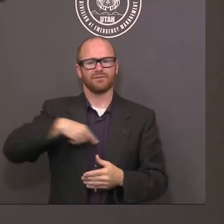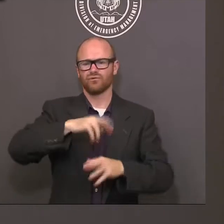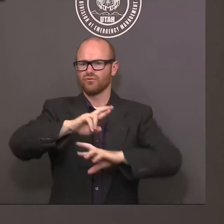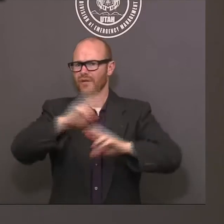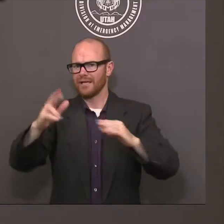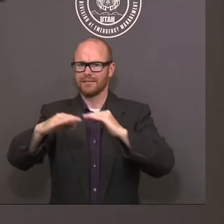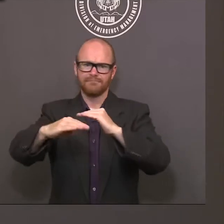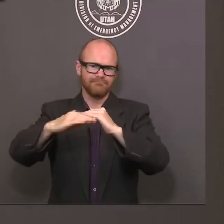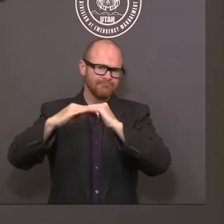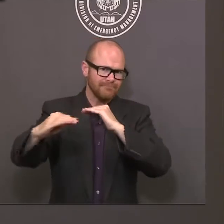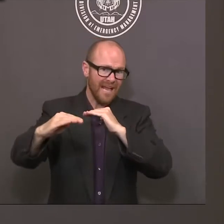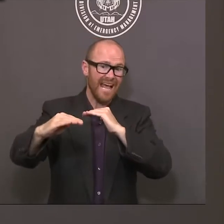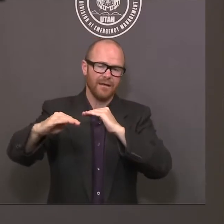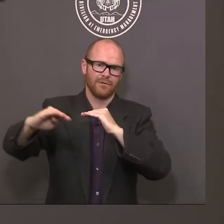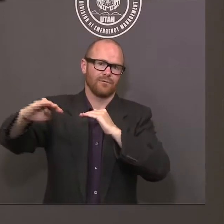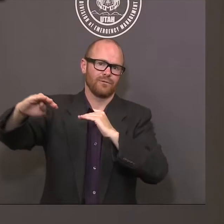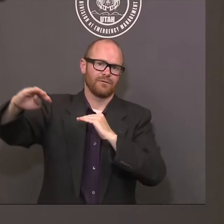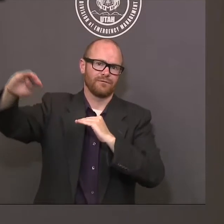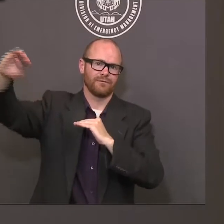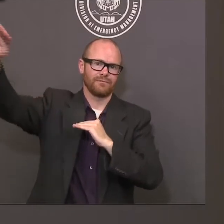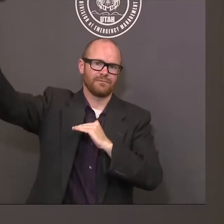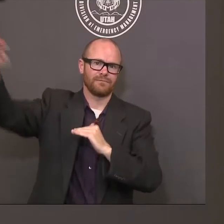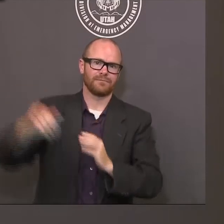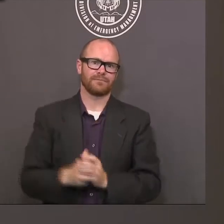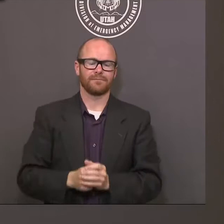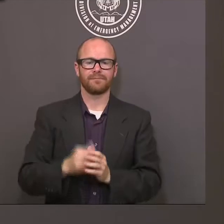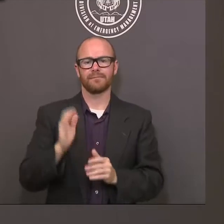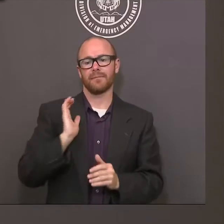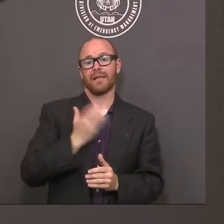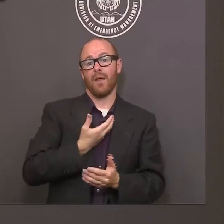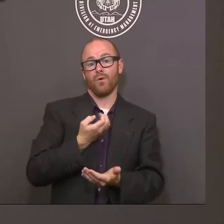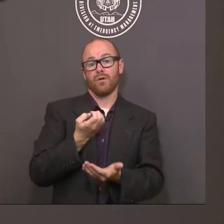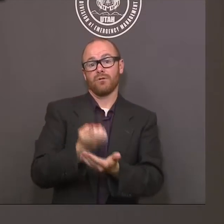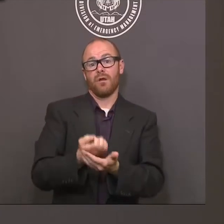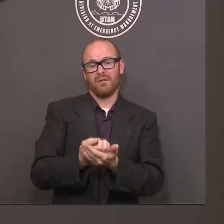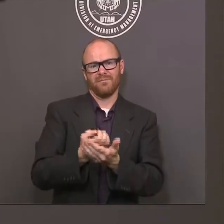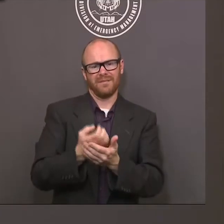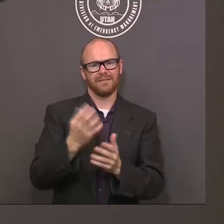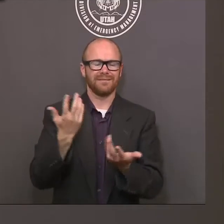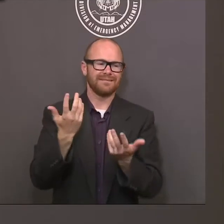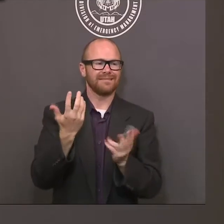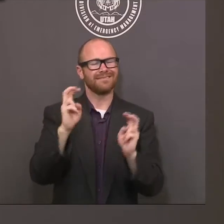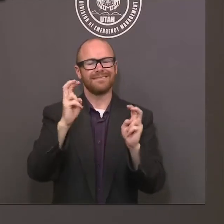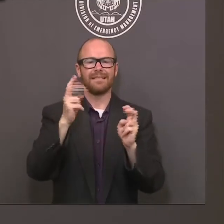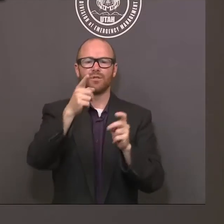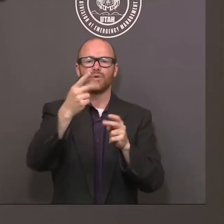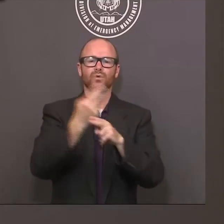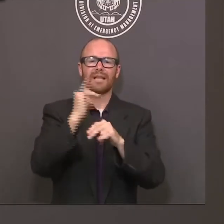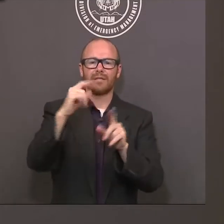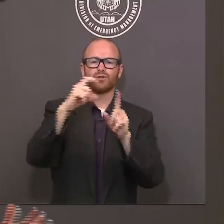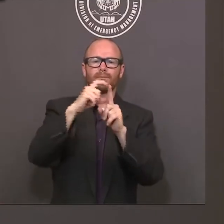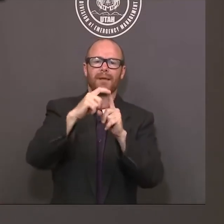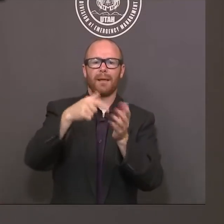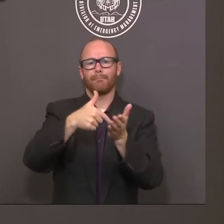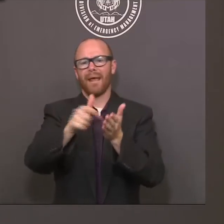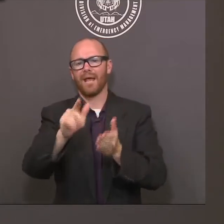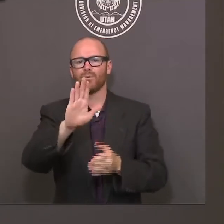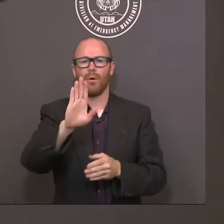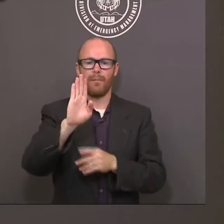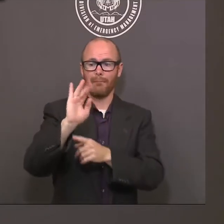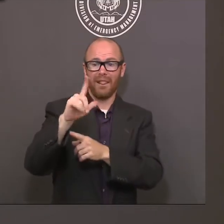economically. Growing the economy is really, as we've always said, pays the bills. It doesn't matter what your issue is,